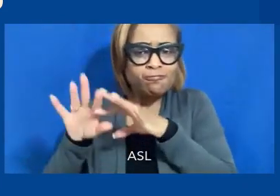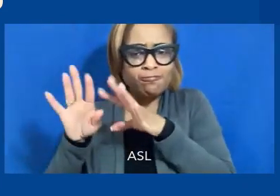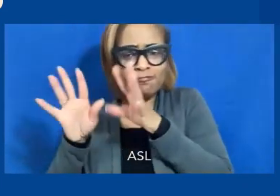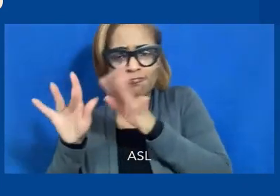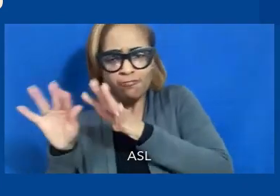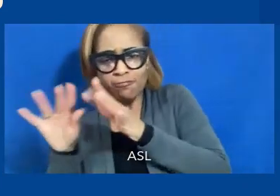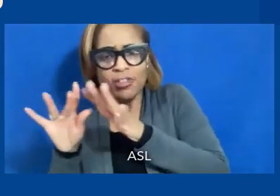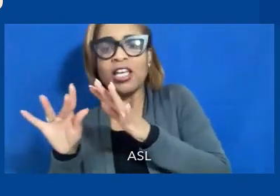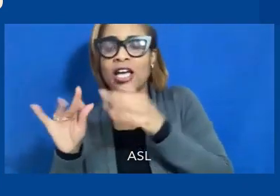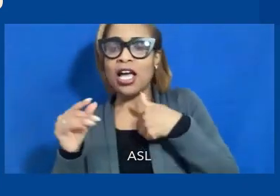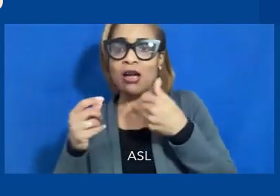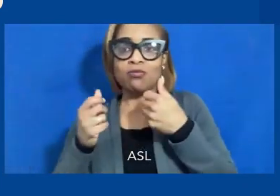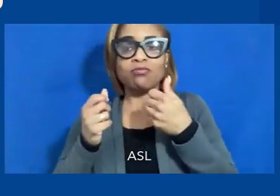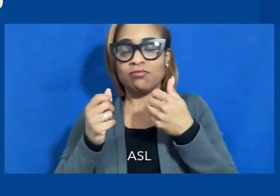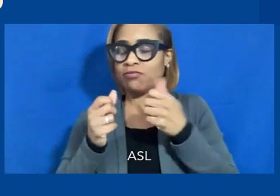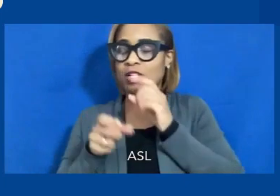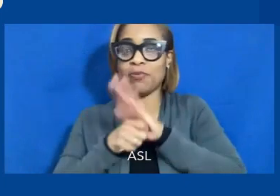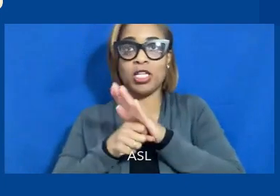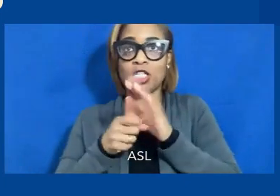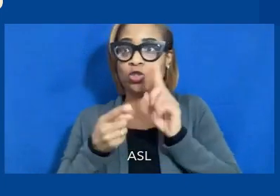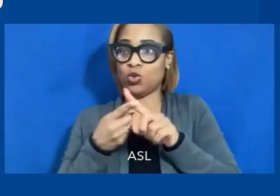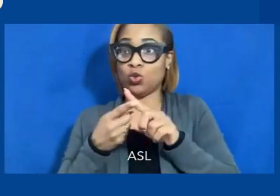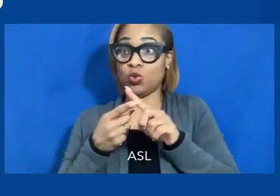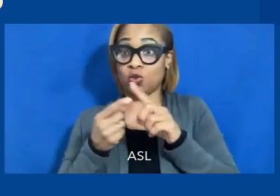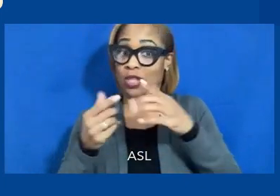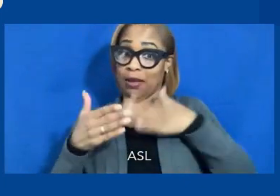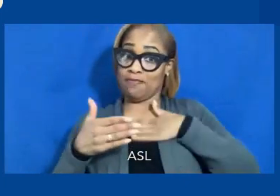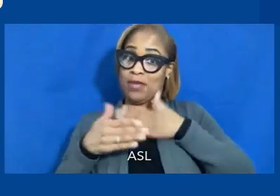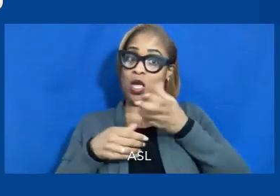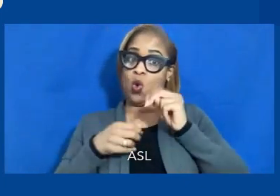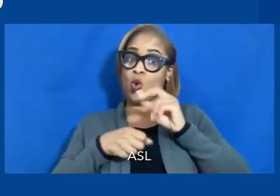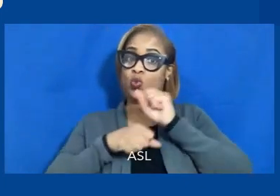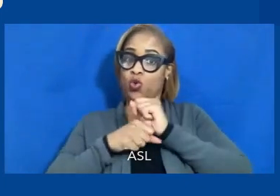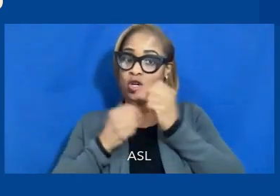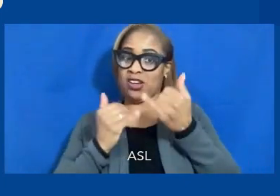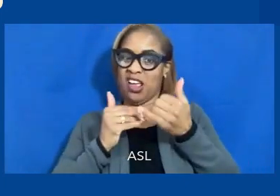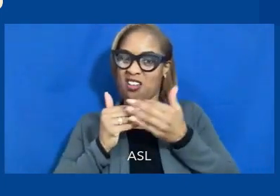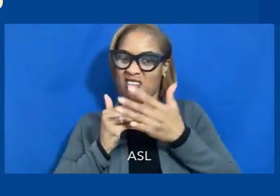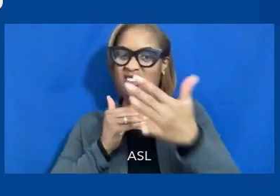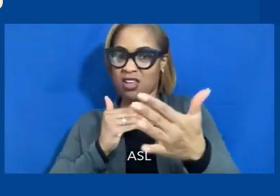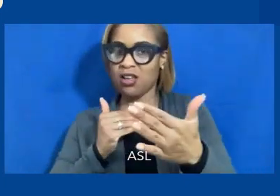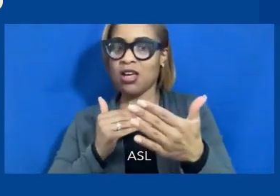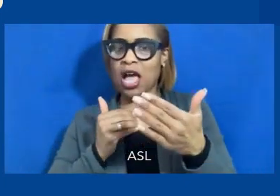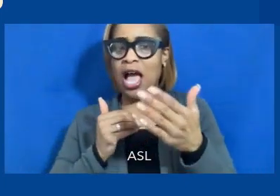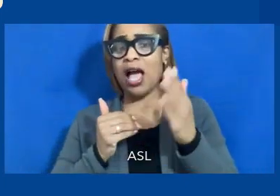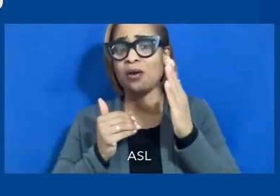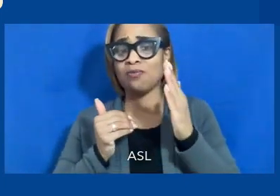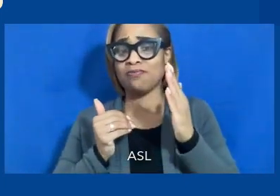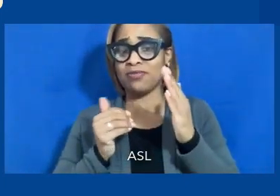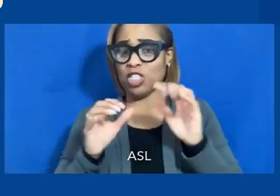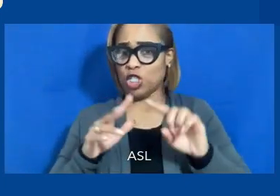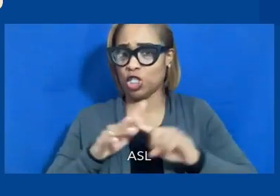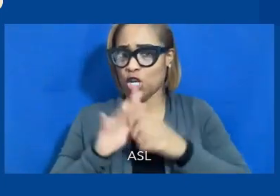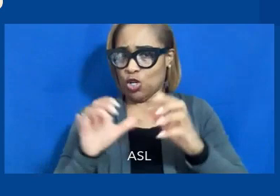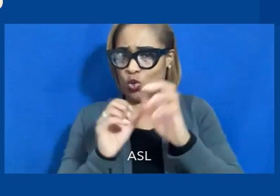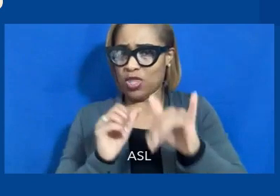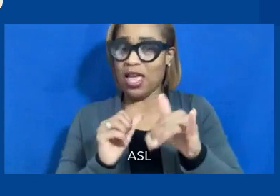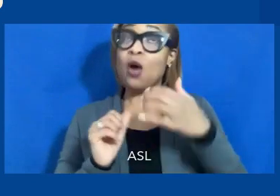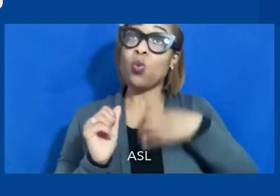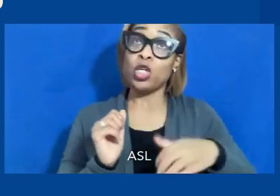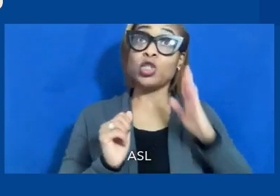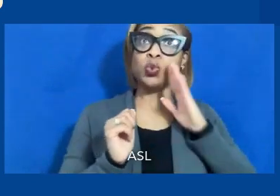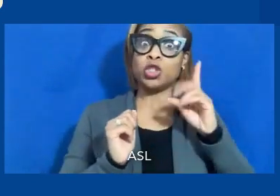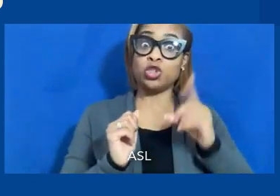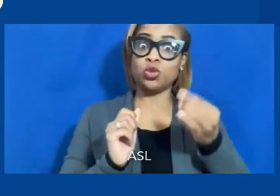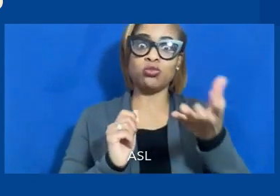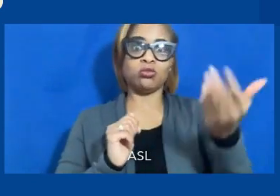to trying to move forward with my own work. And I wish I'd been doing this a lot sooner. So basically, there